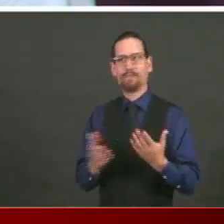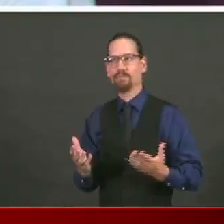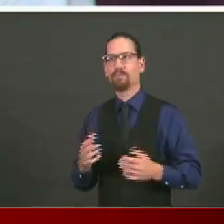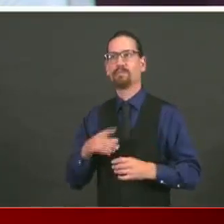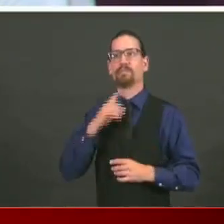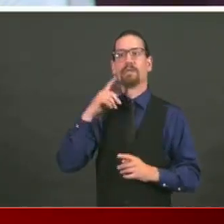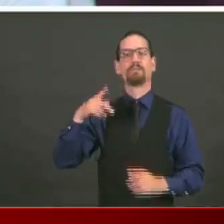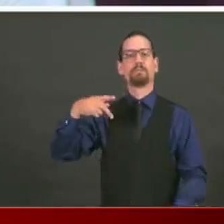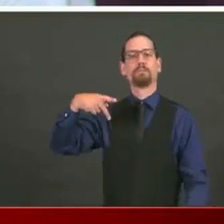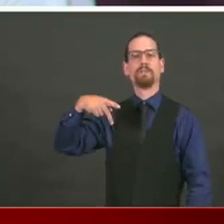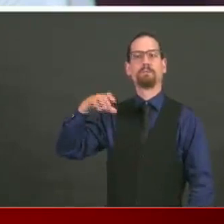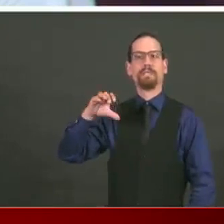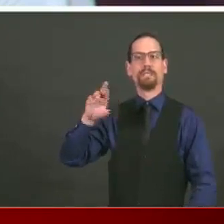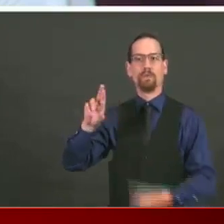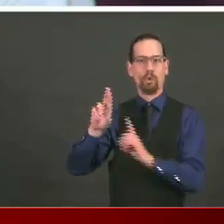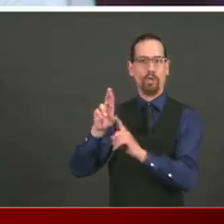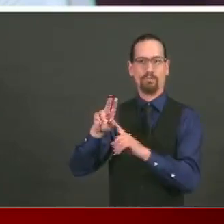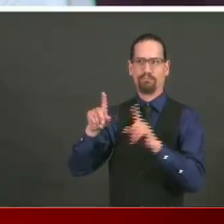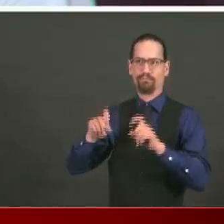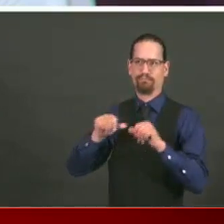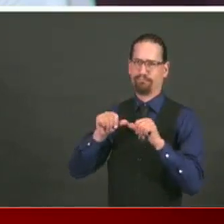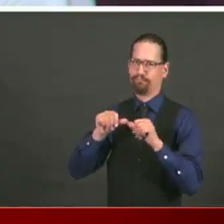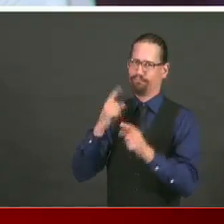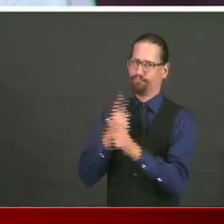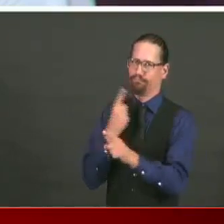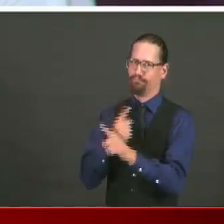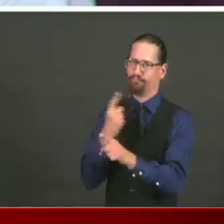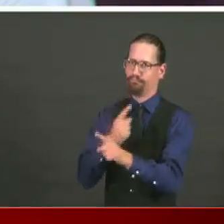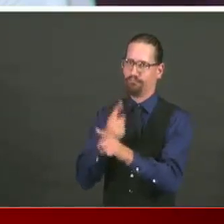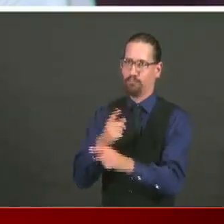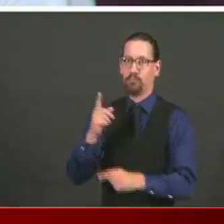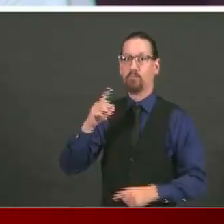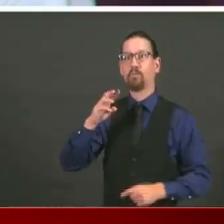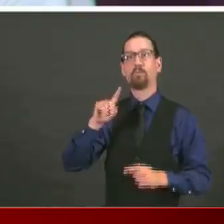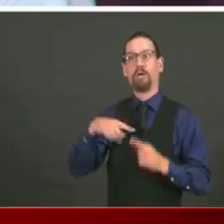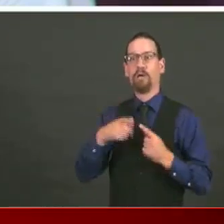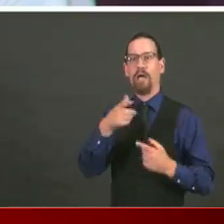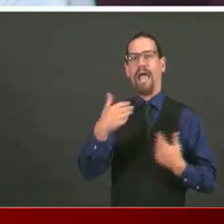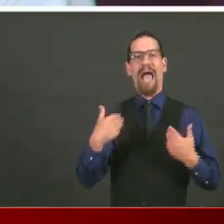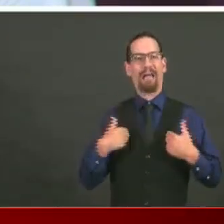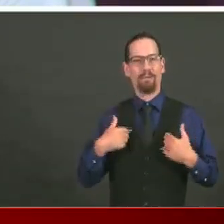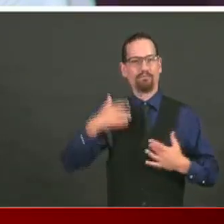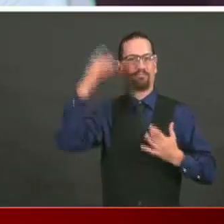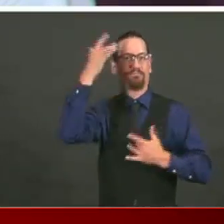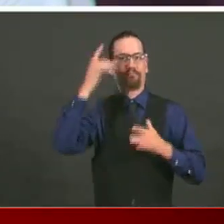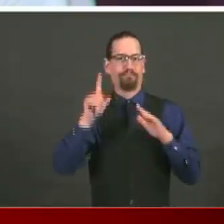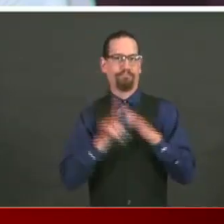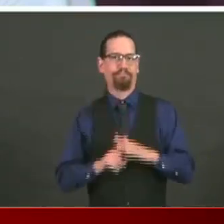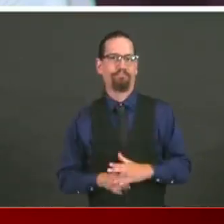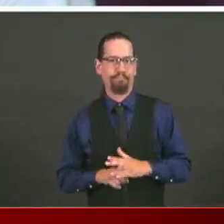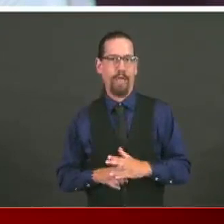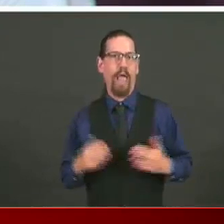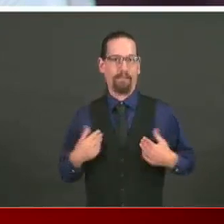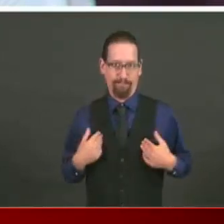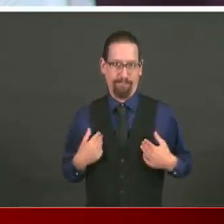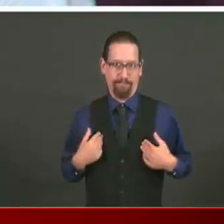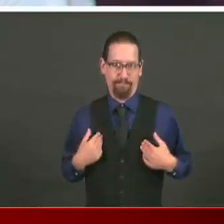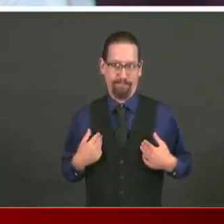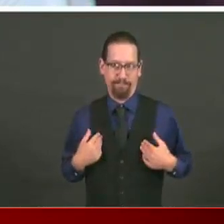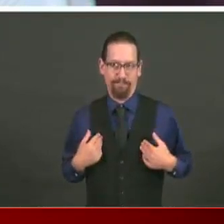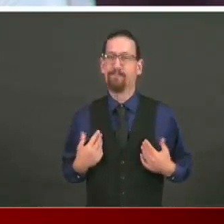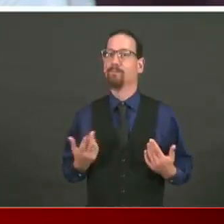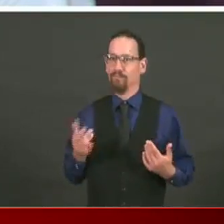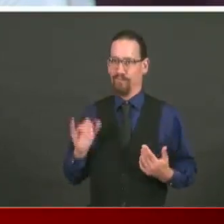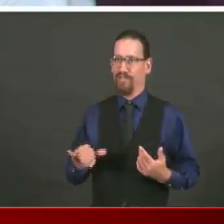said they are most accurate when someone has symptoms. The sensitivity and specificity of those tests can then